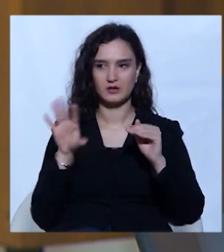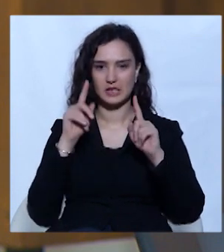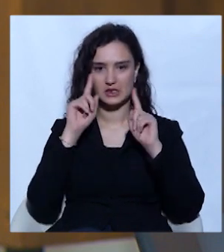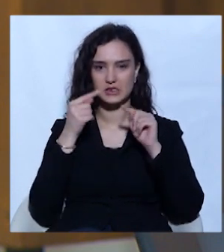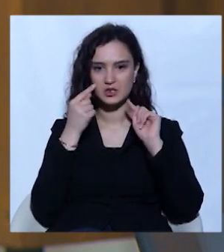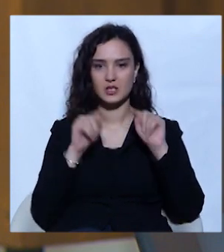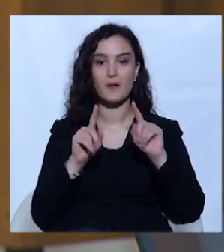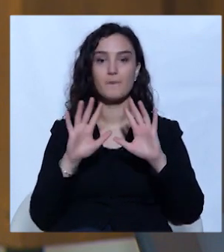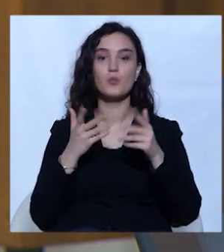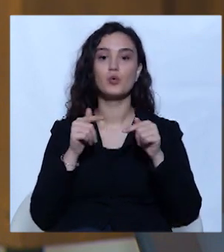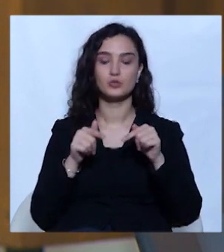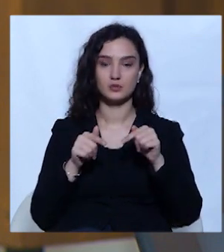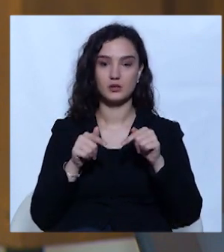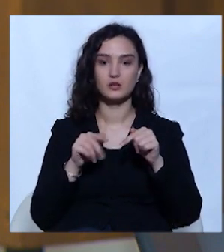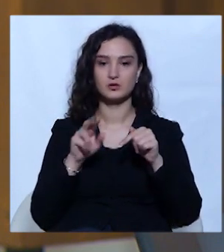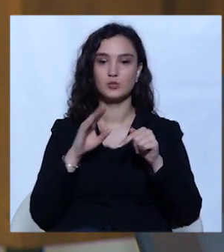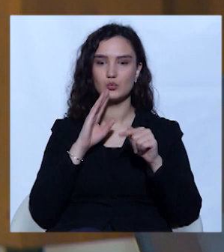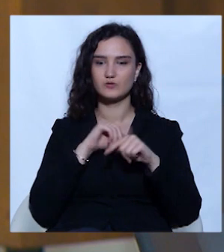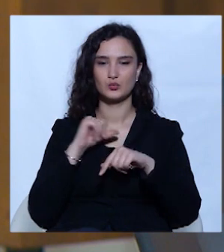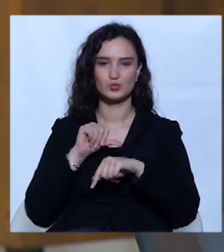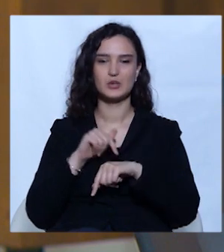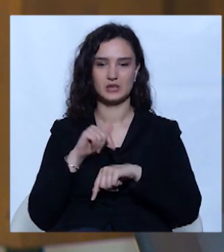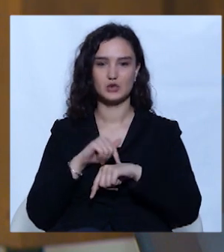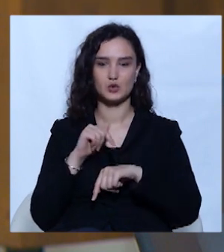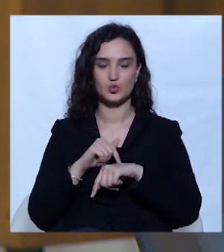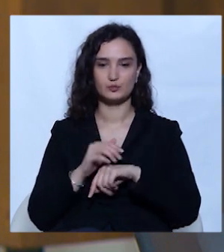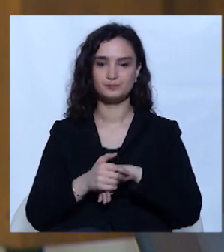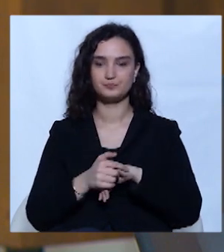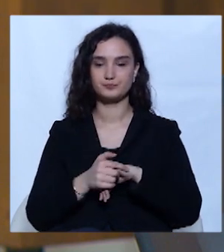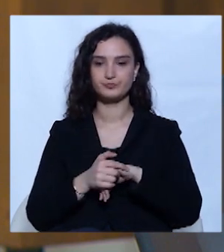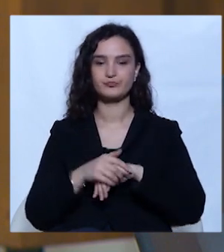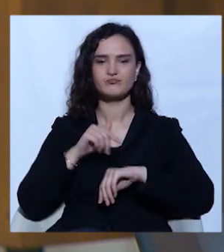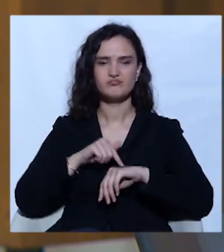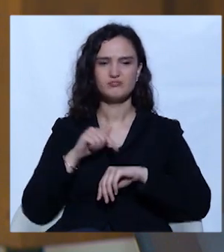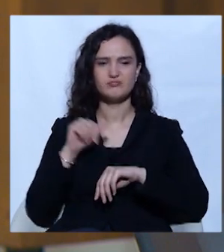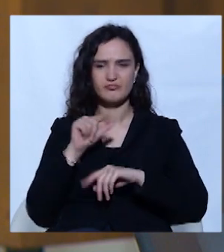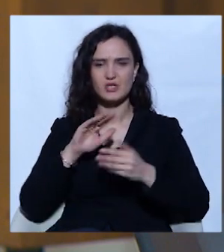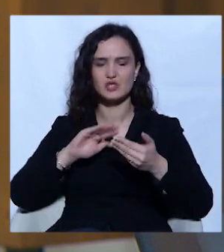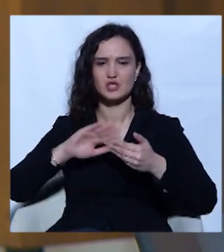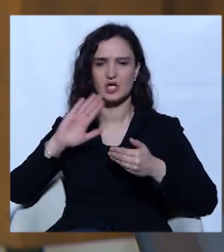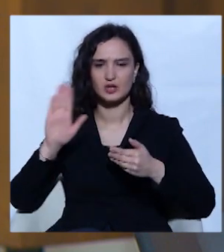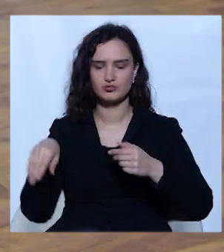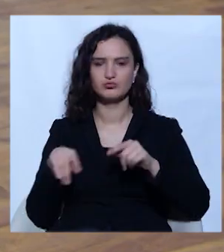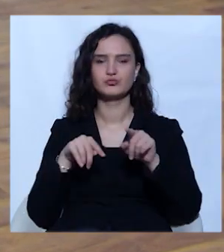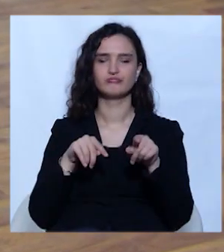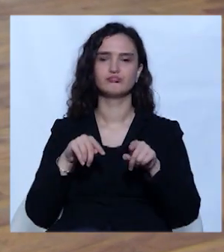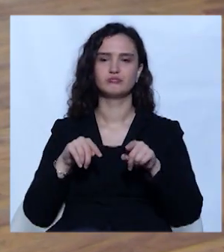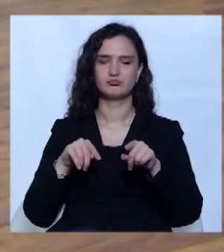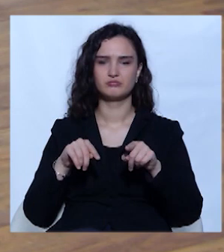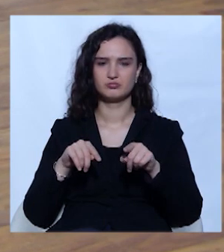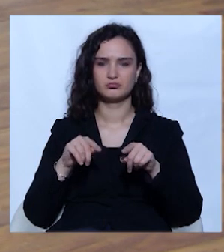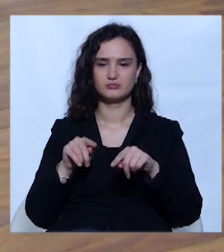was happening, and then that girl felt bad as well. So feeling bad, she went home, the author, she went home and